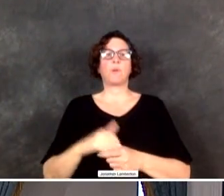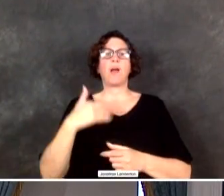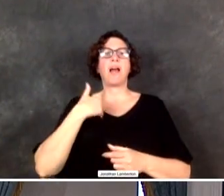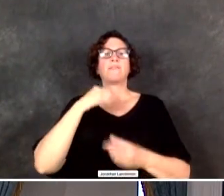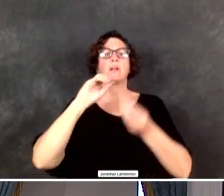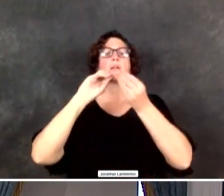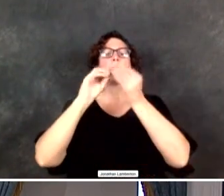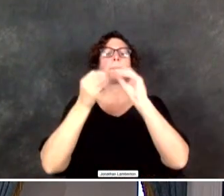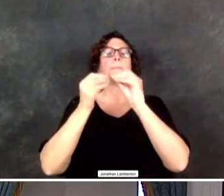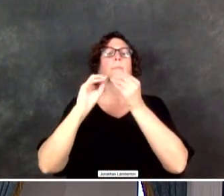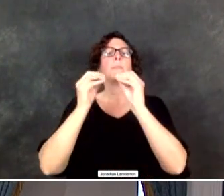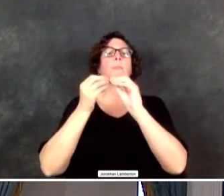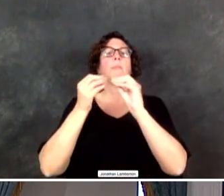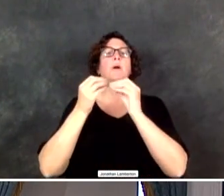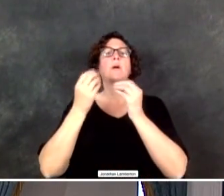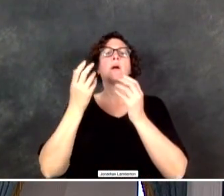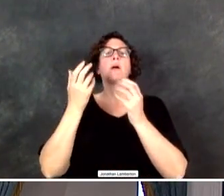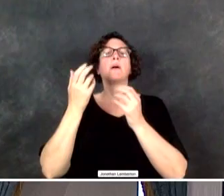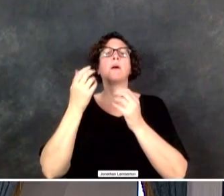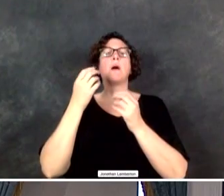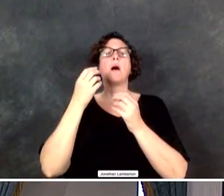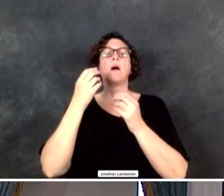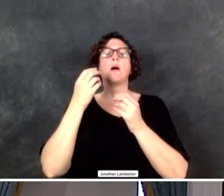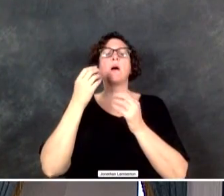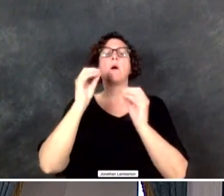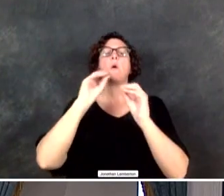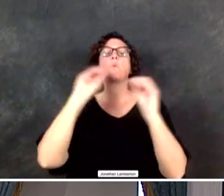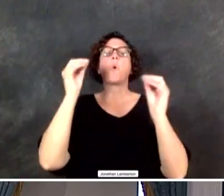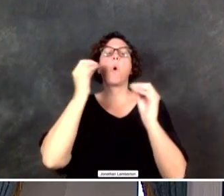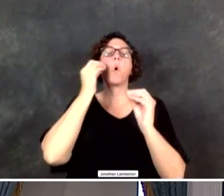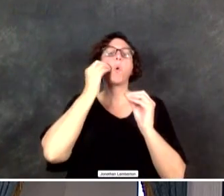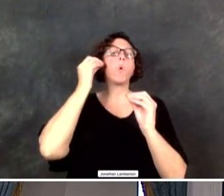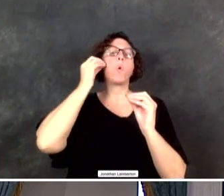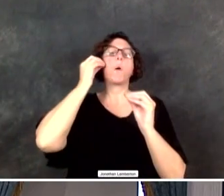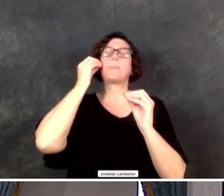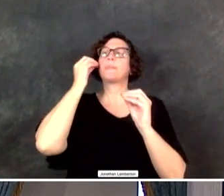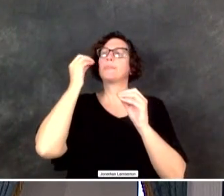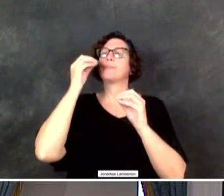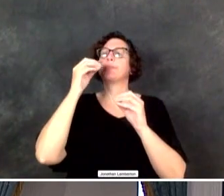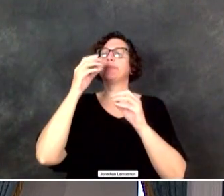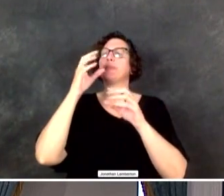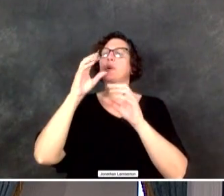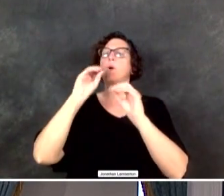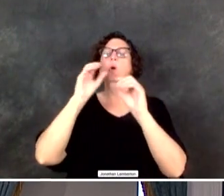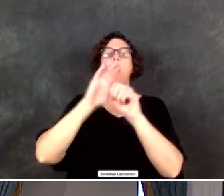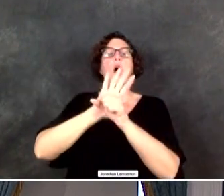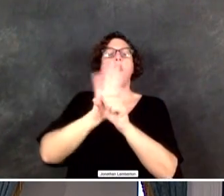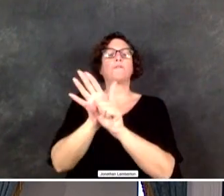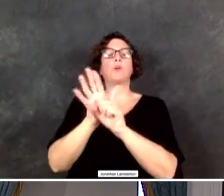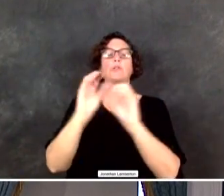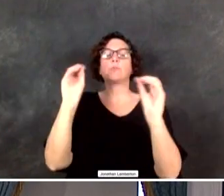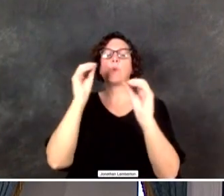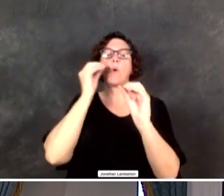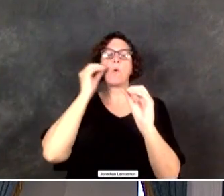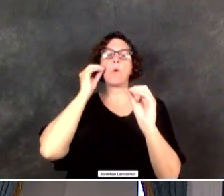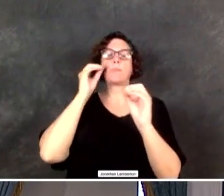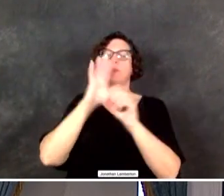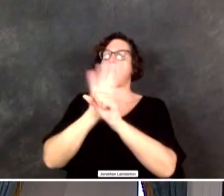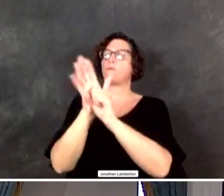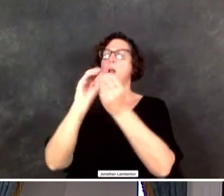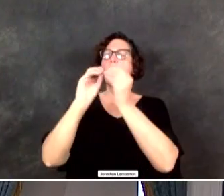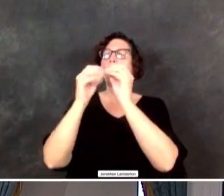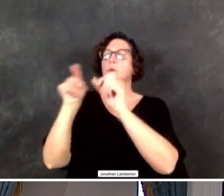died from the coronavirus? And also, I had a second question. We reported last night that your administration has been having some